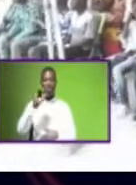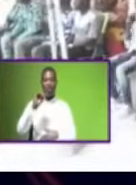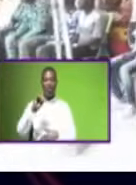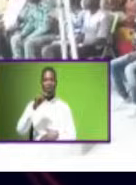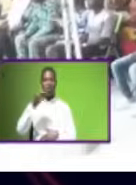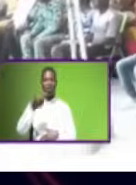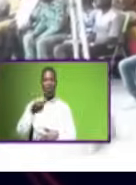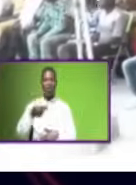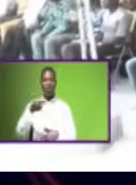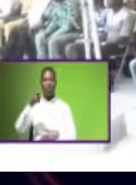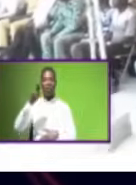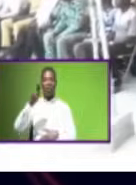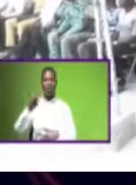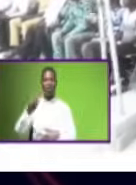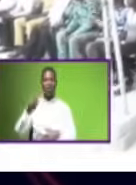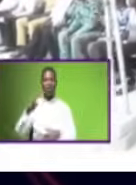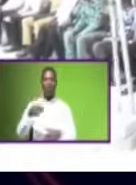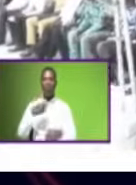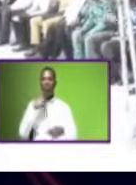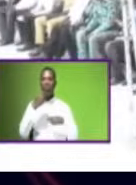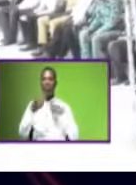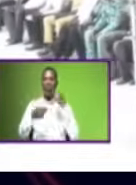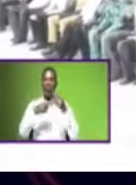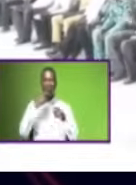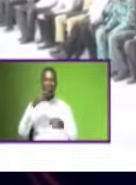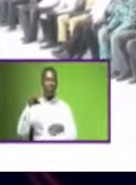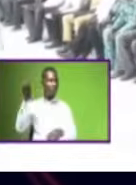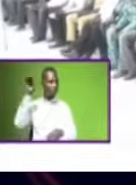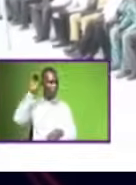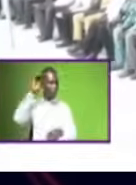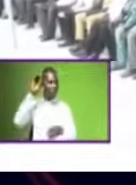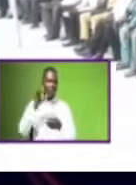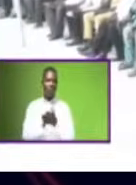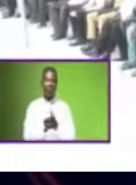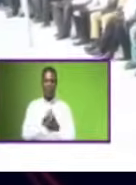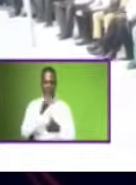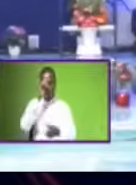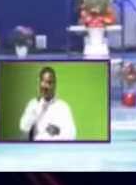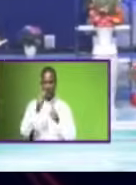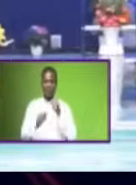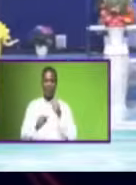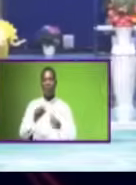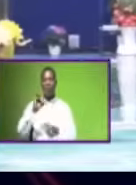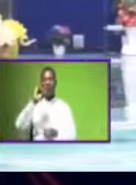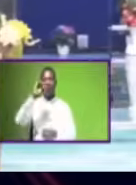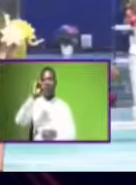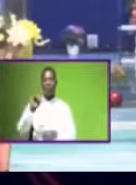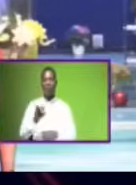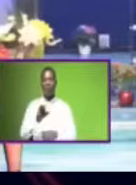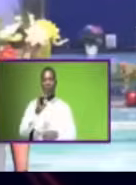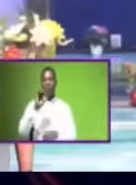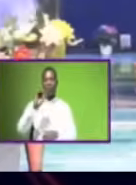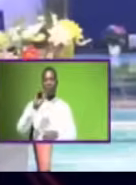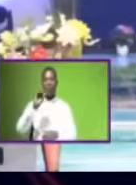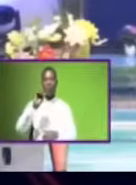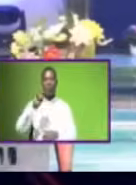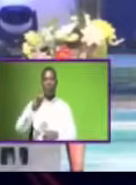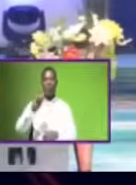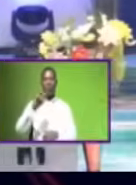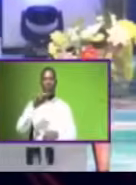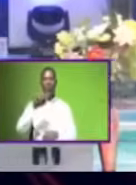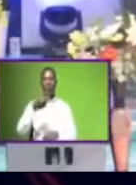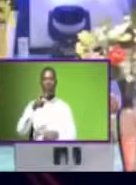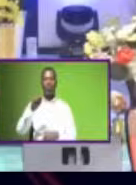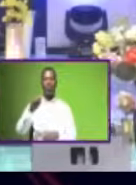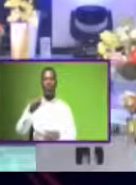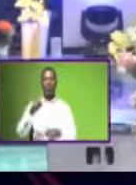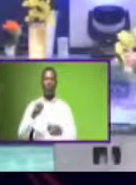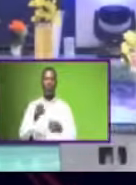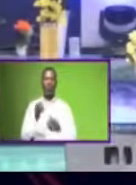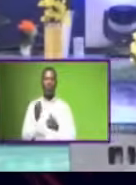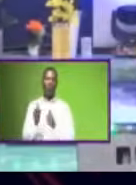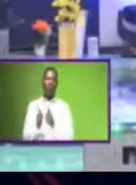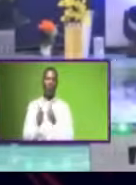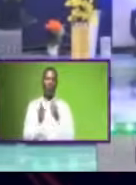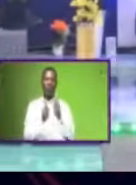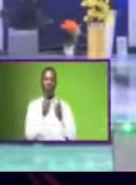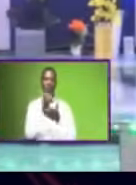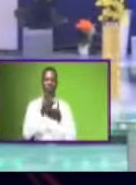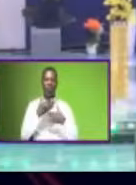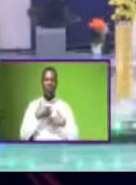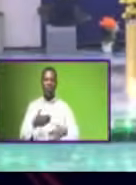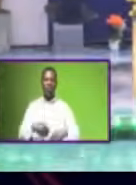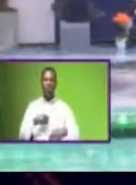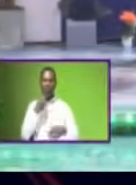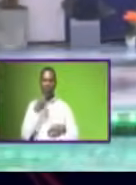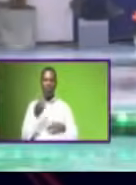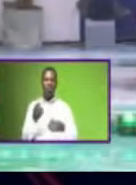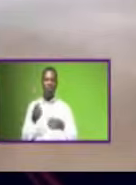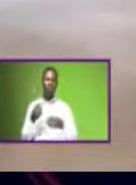they only heard what John told them. If he said John Obedi Obi Awareban Aye friend Messiah